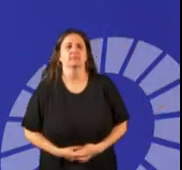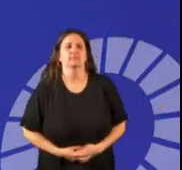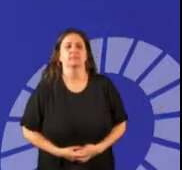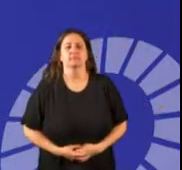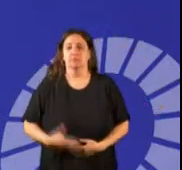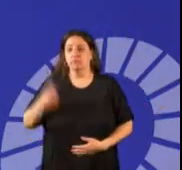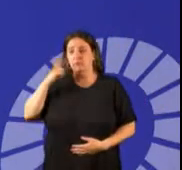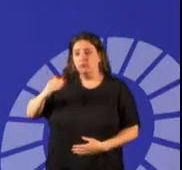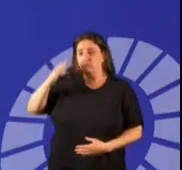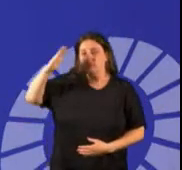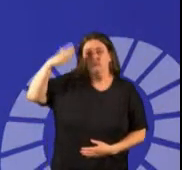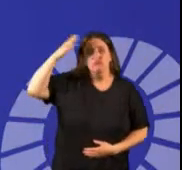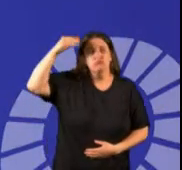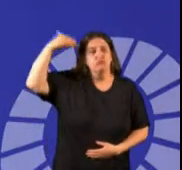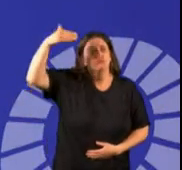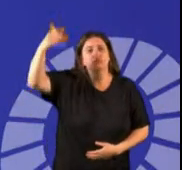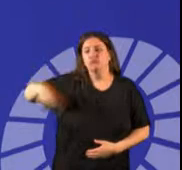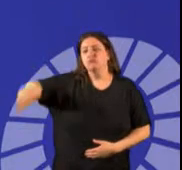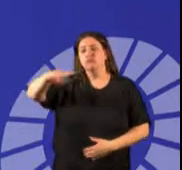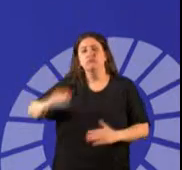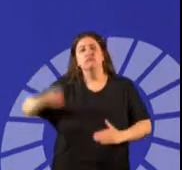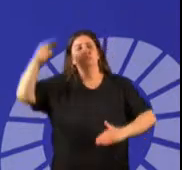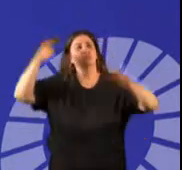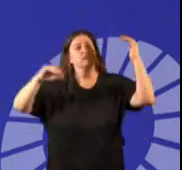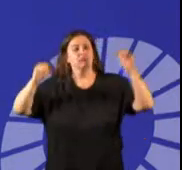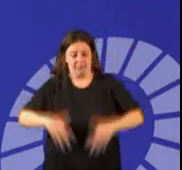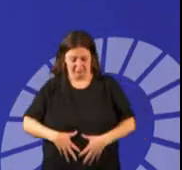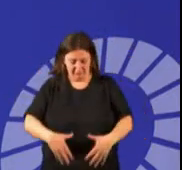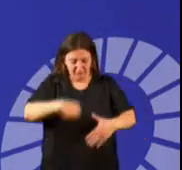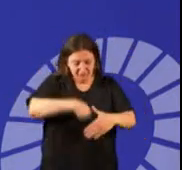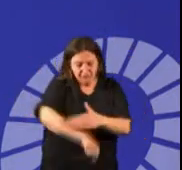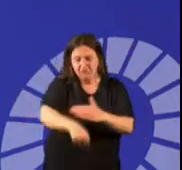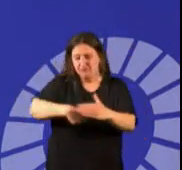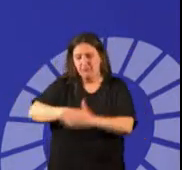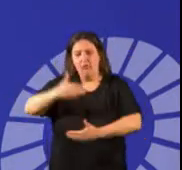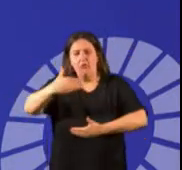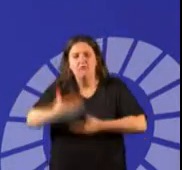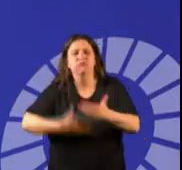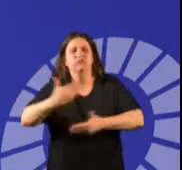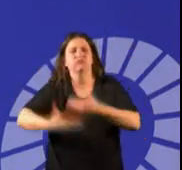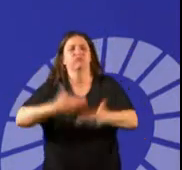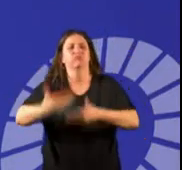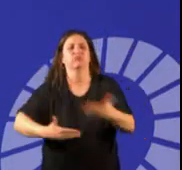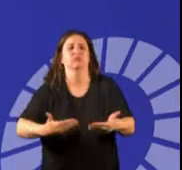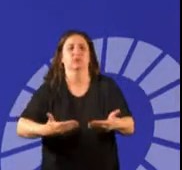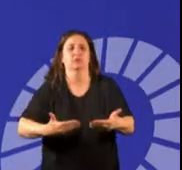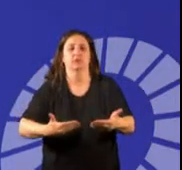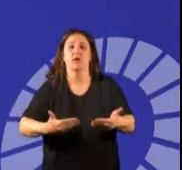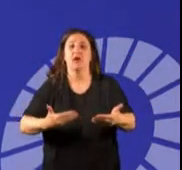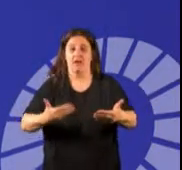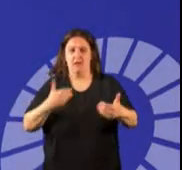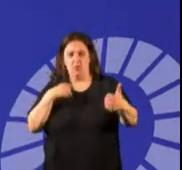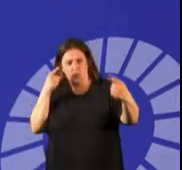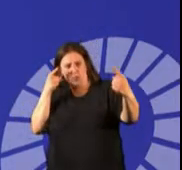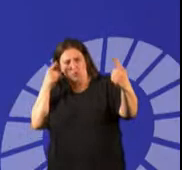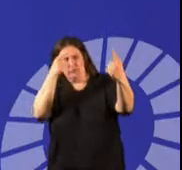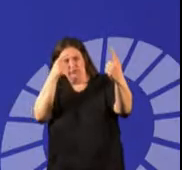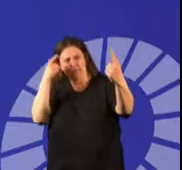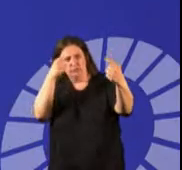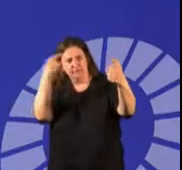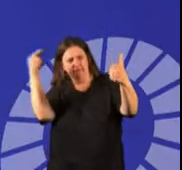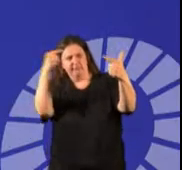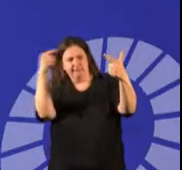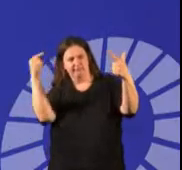goals. And you asked to be concrete. It was just approved. And this part of the budget is